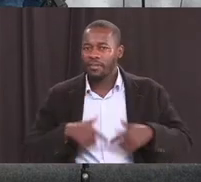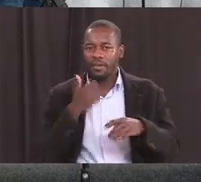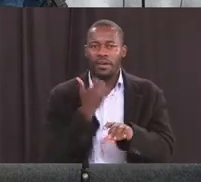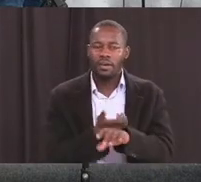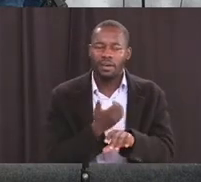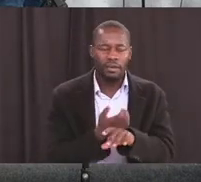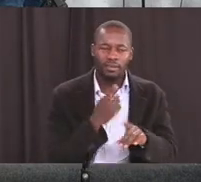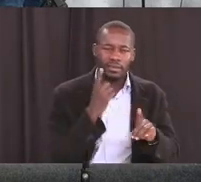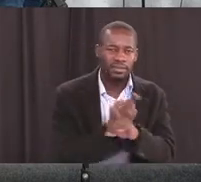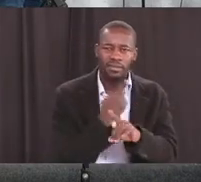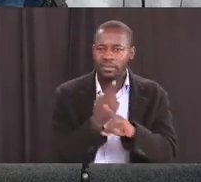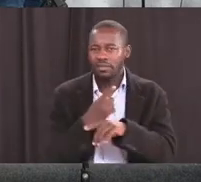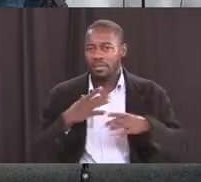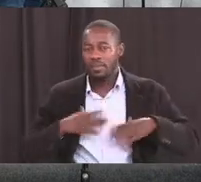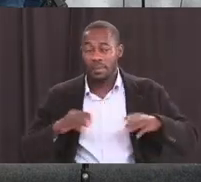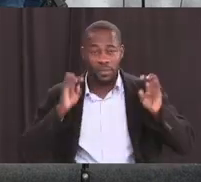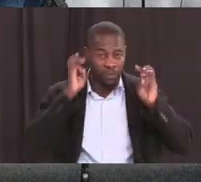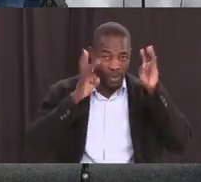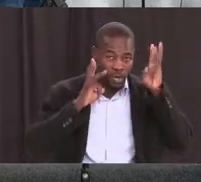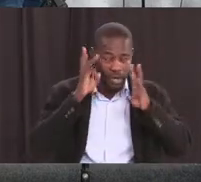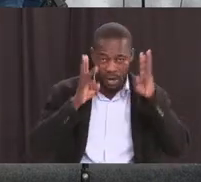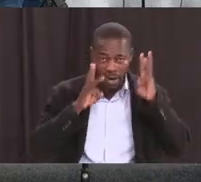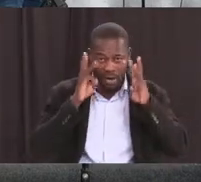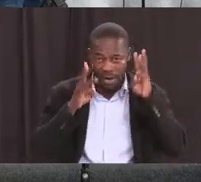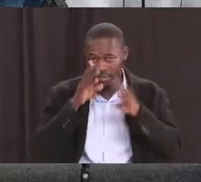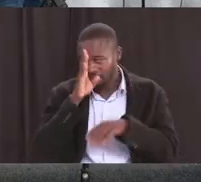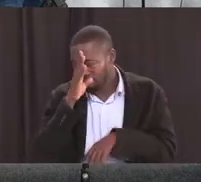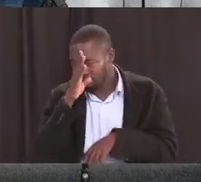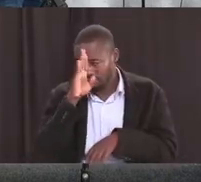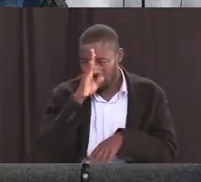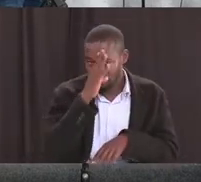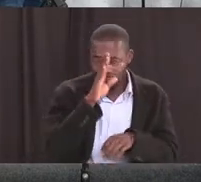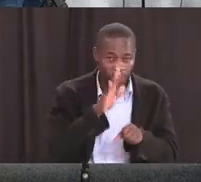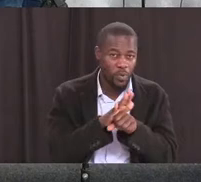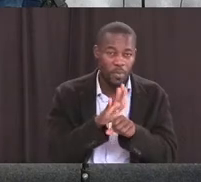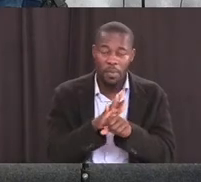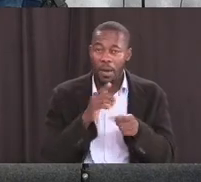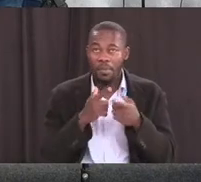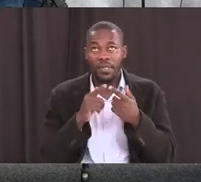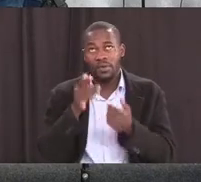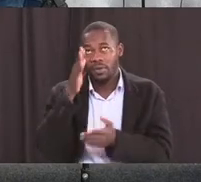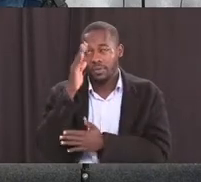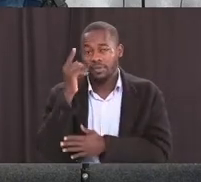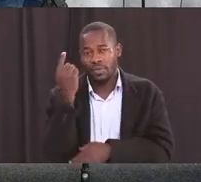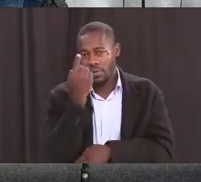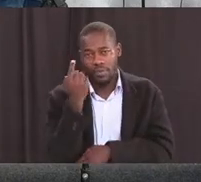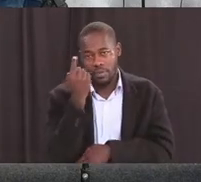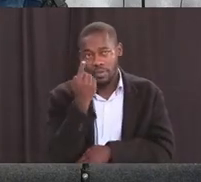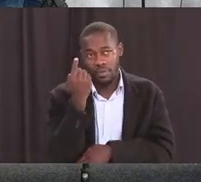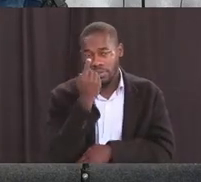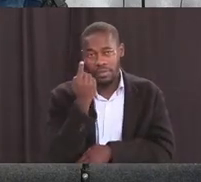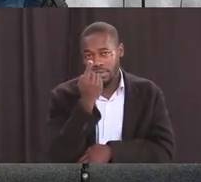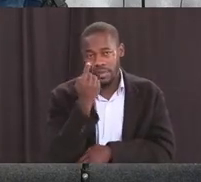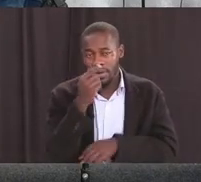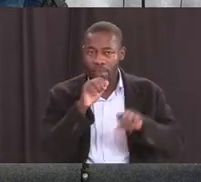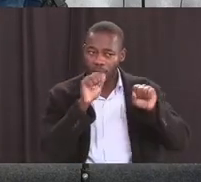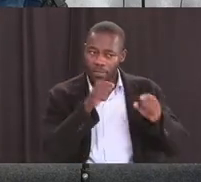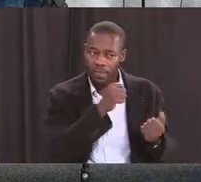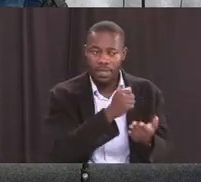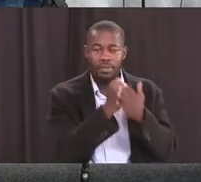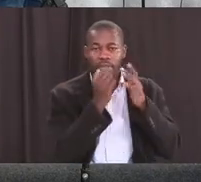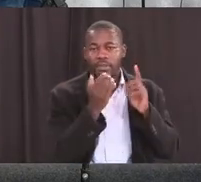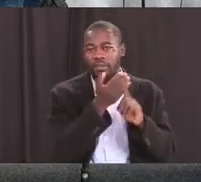chose to come to you because you have the words of life. Let your life be infused in us. May you be the lifter of our